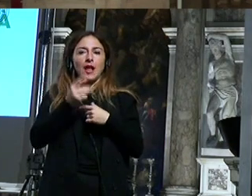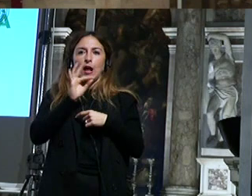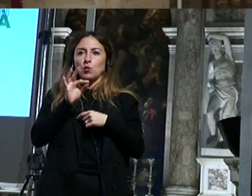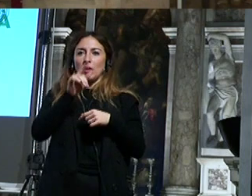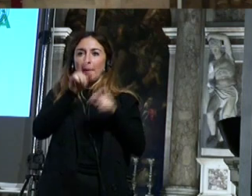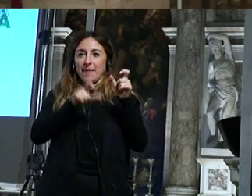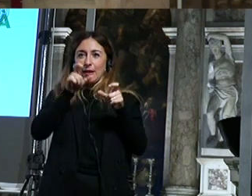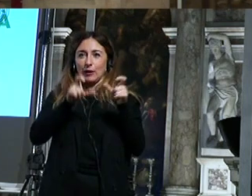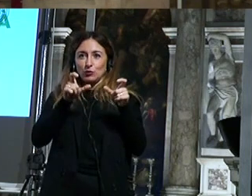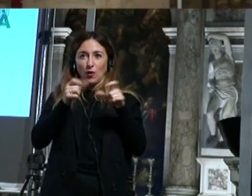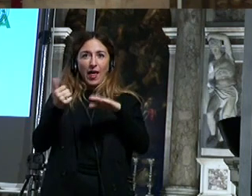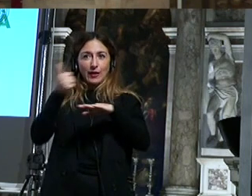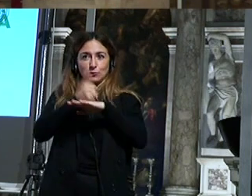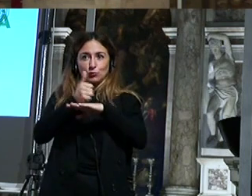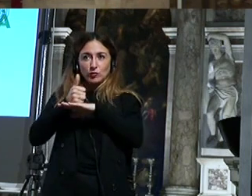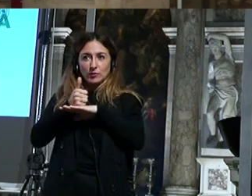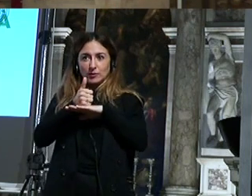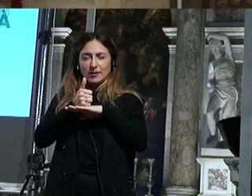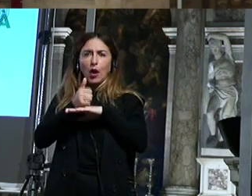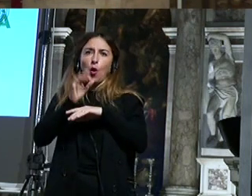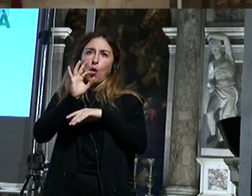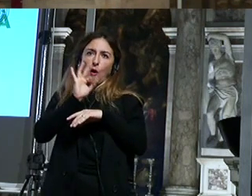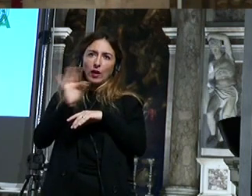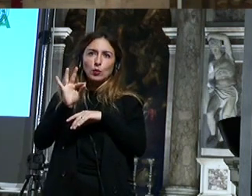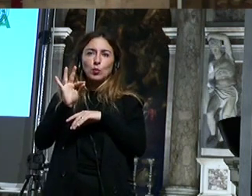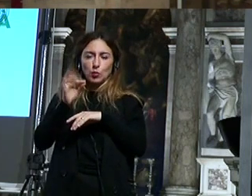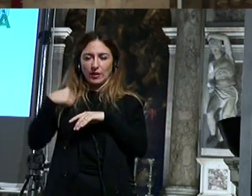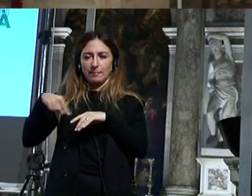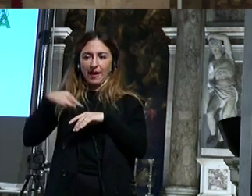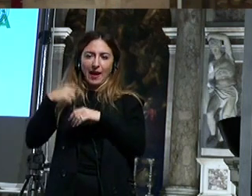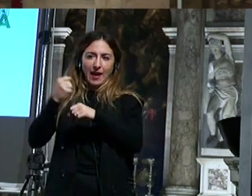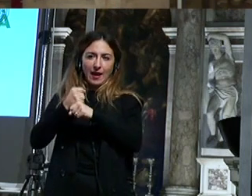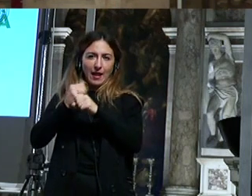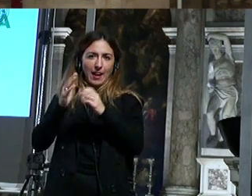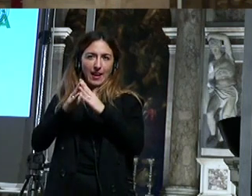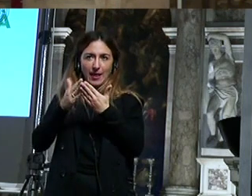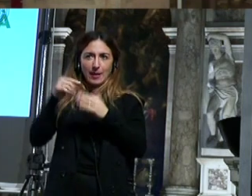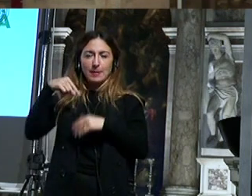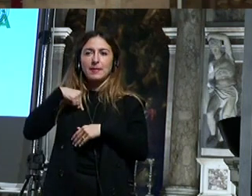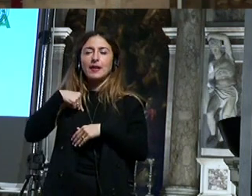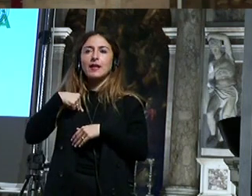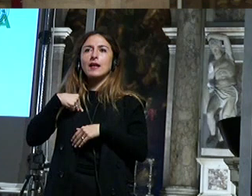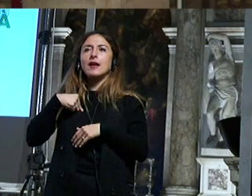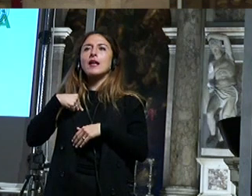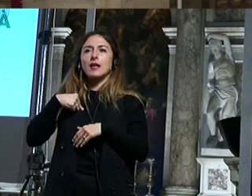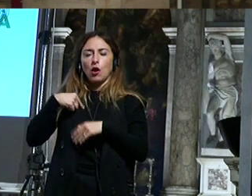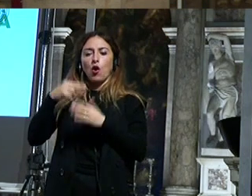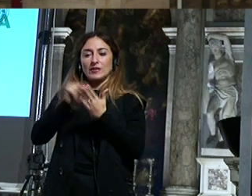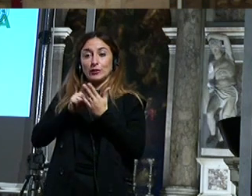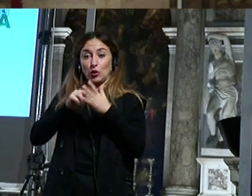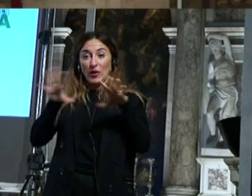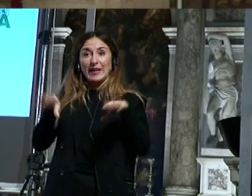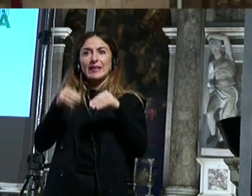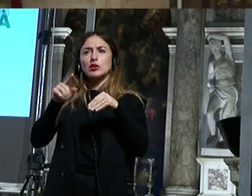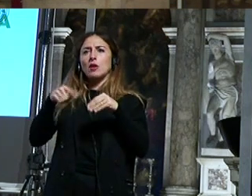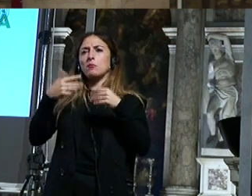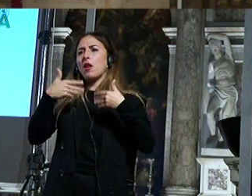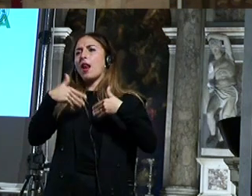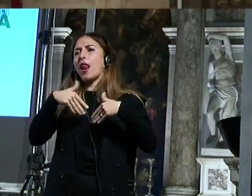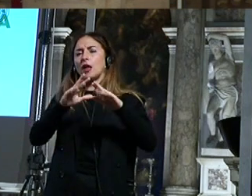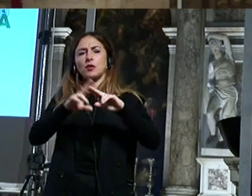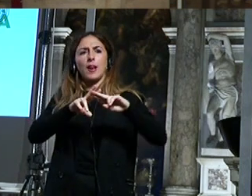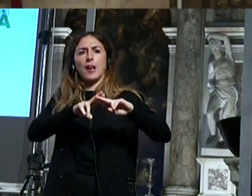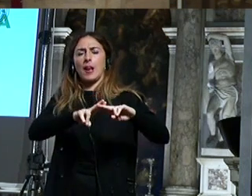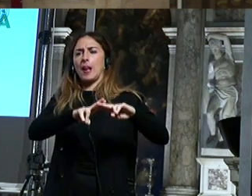I wrote the beginning of and left it for years. What happens is between novels,